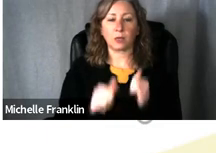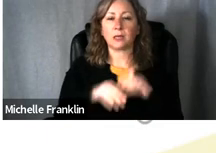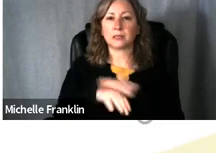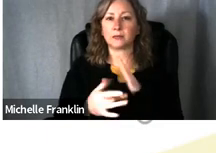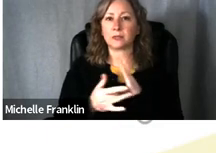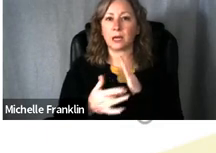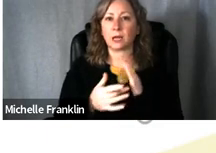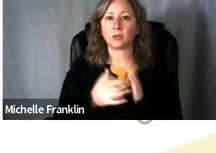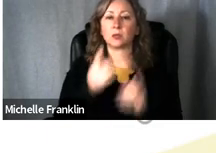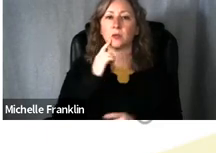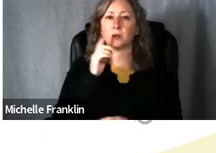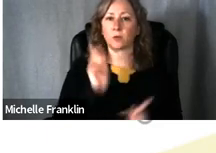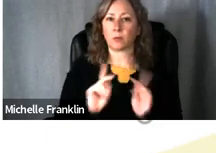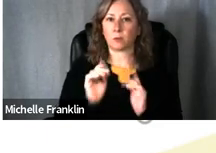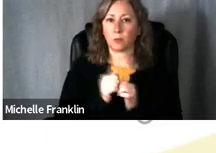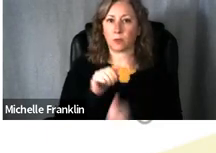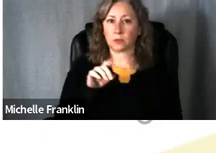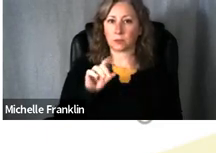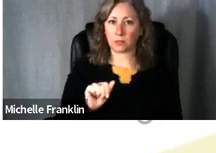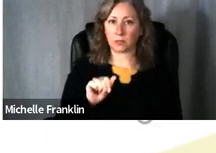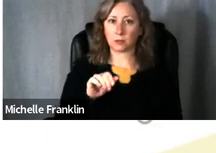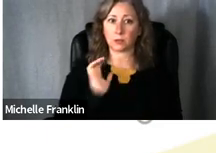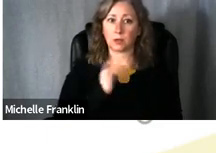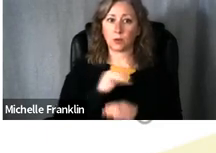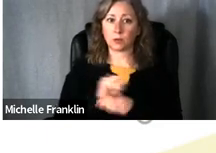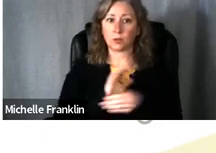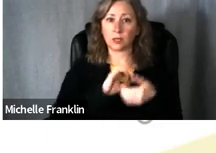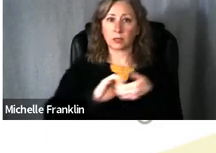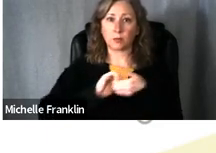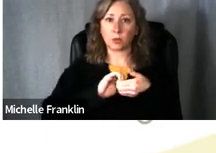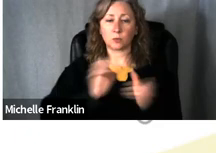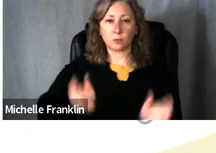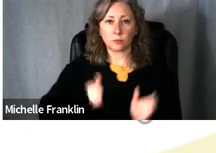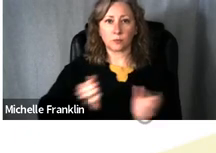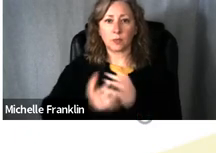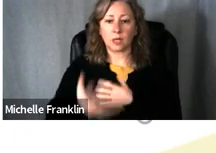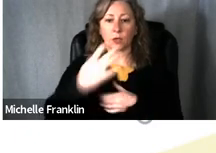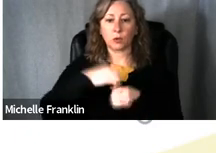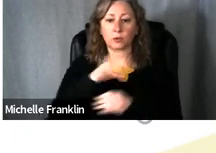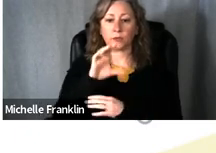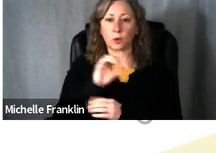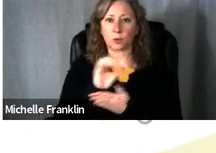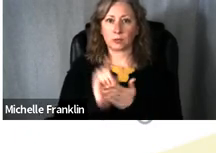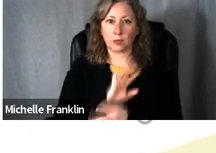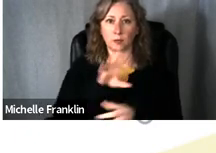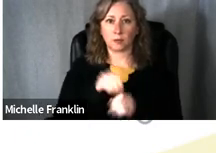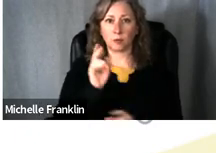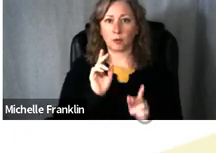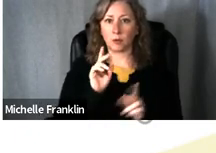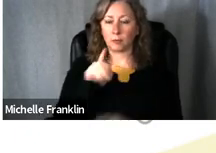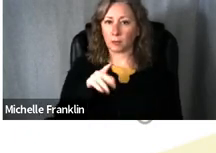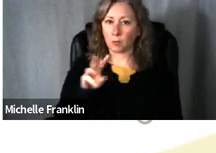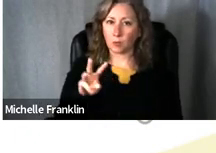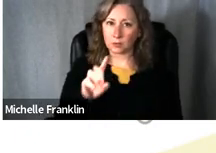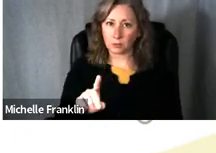by people with disabilities. In our industry collaborations, we encourage inclusive co-design involving people with disabilities